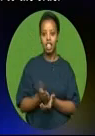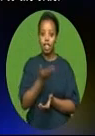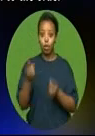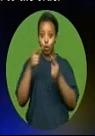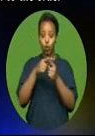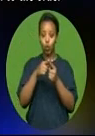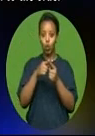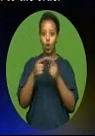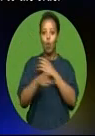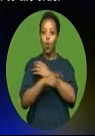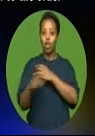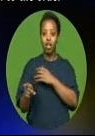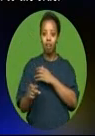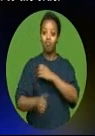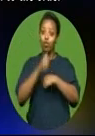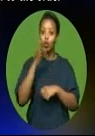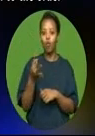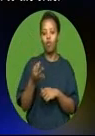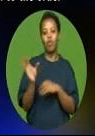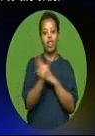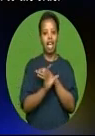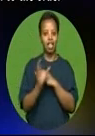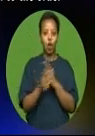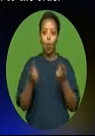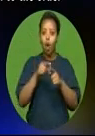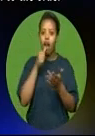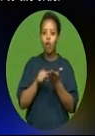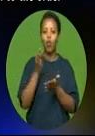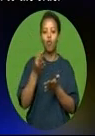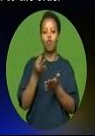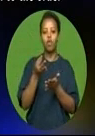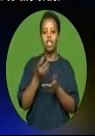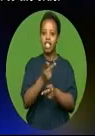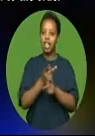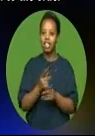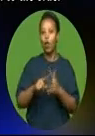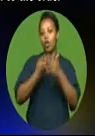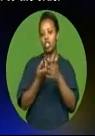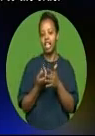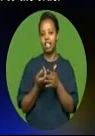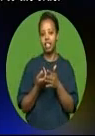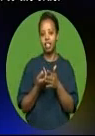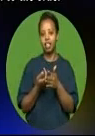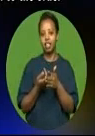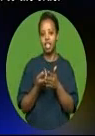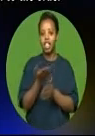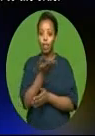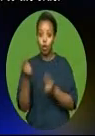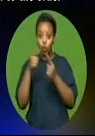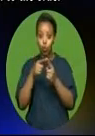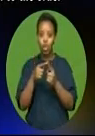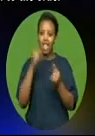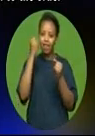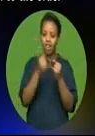Subject to political risk of the country where letter of credit originates. Subject to